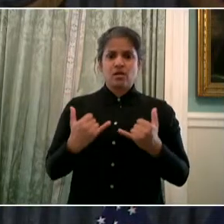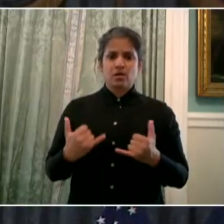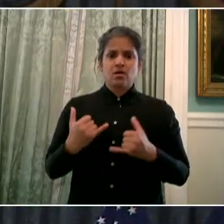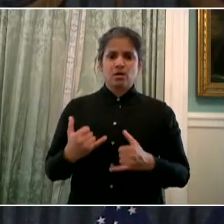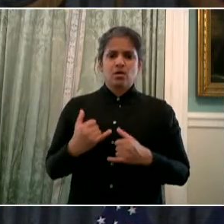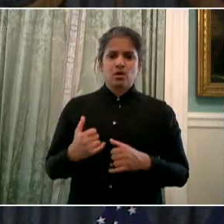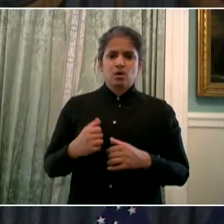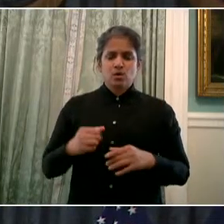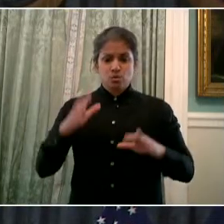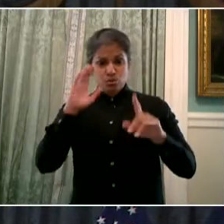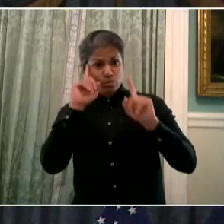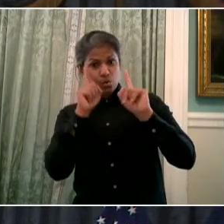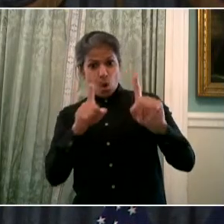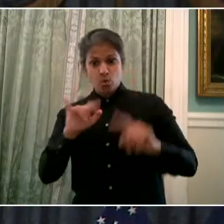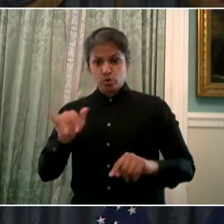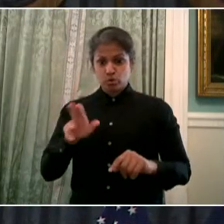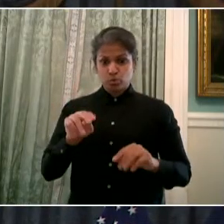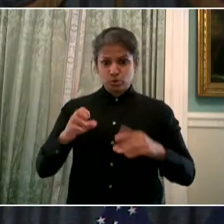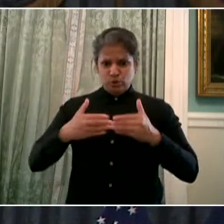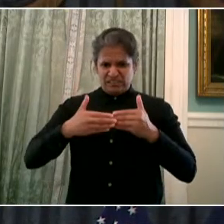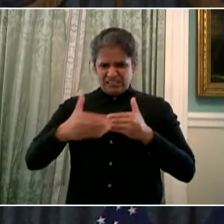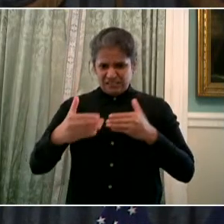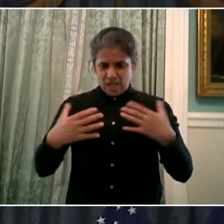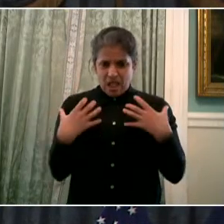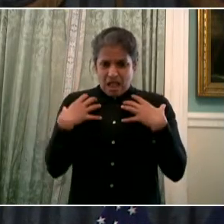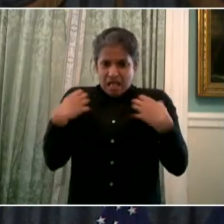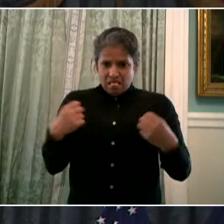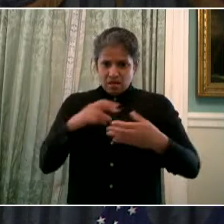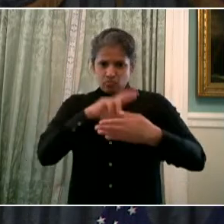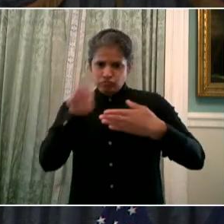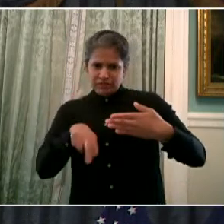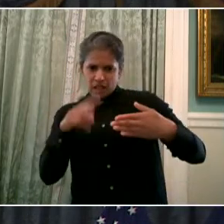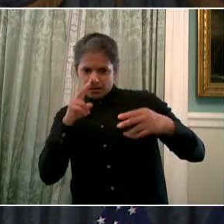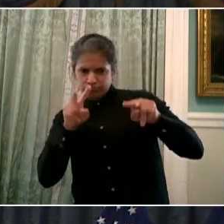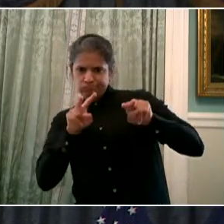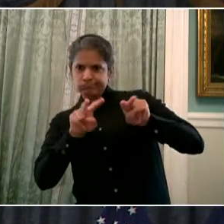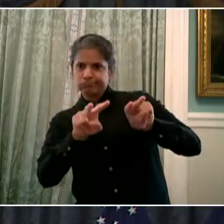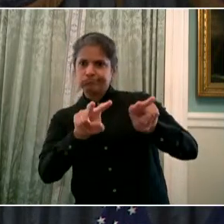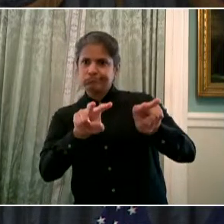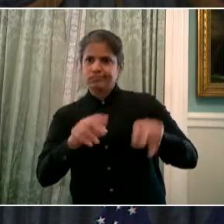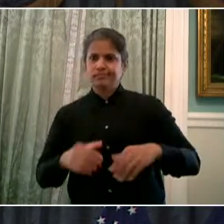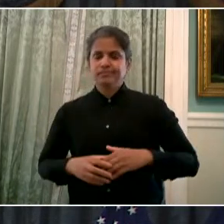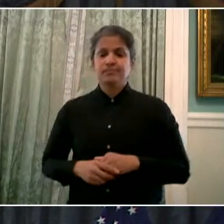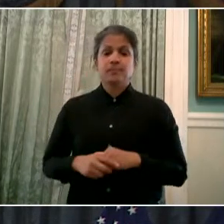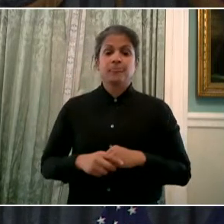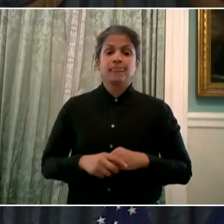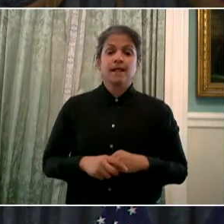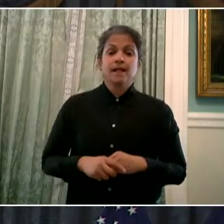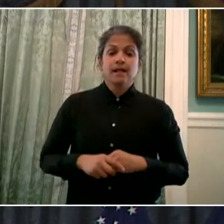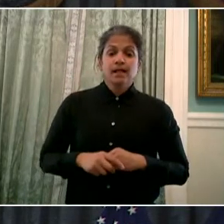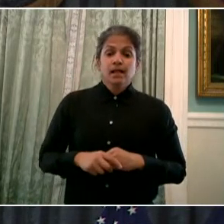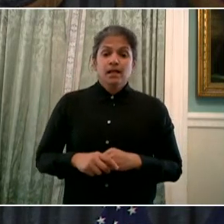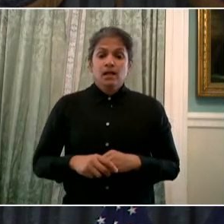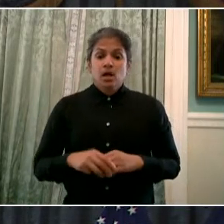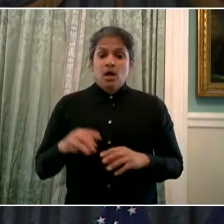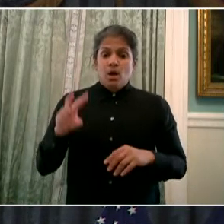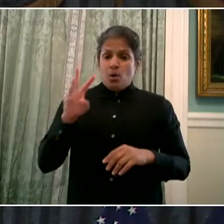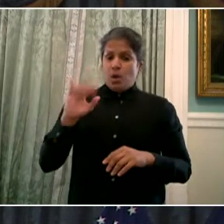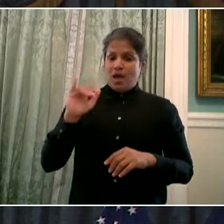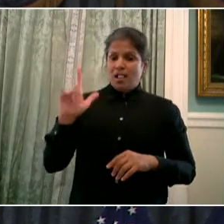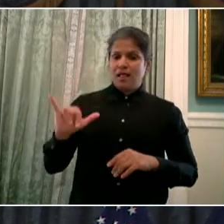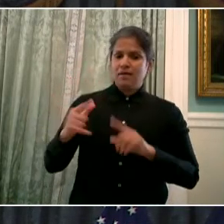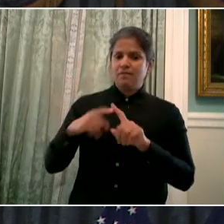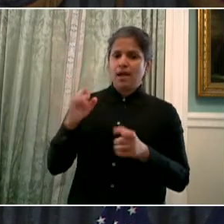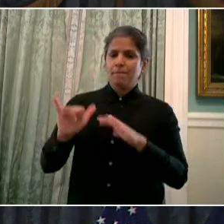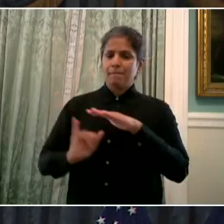Our next question comes from Wally in Manhattan for Dr. Basan, who asks, it is a major event. Is there any guidance or advice for attending the